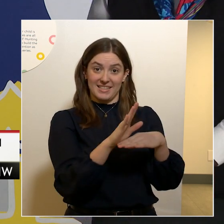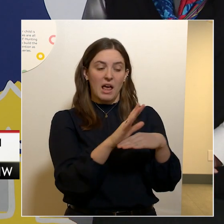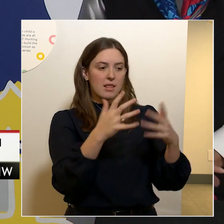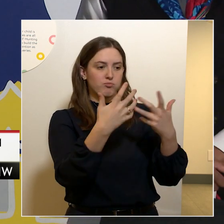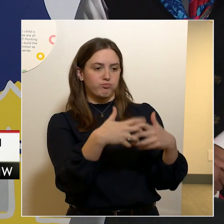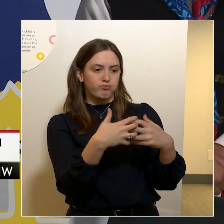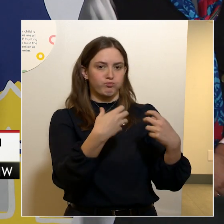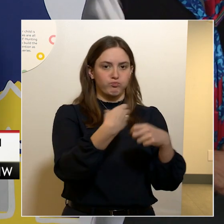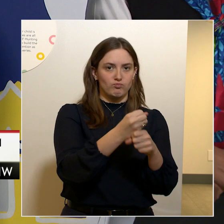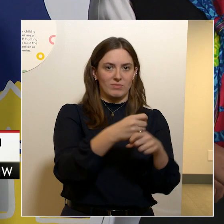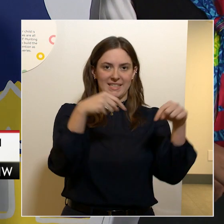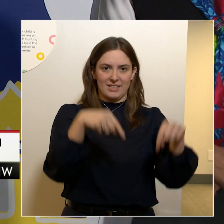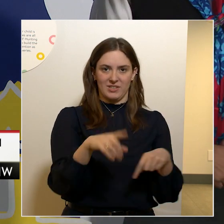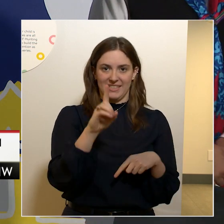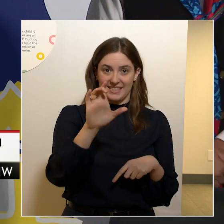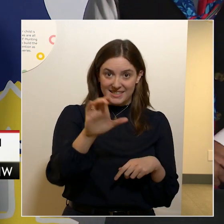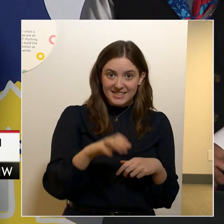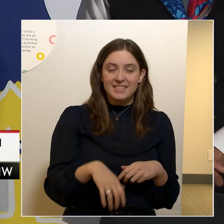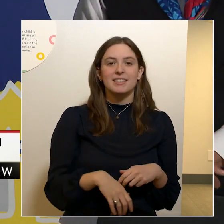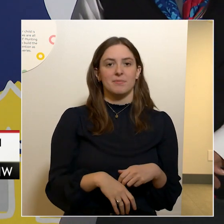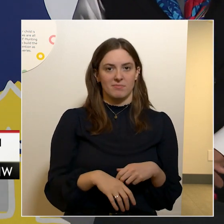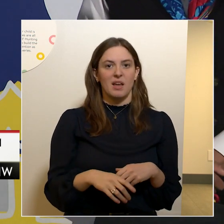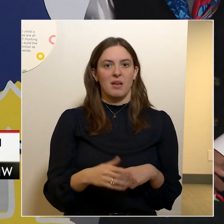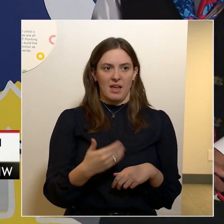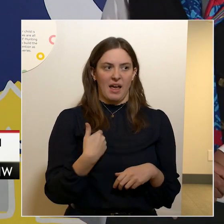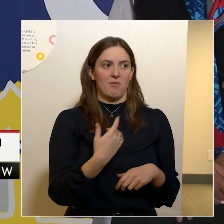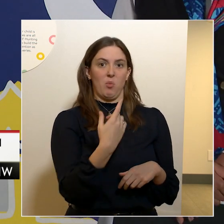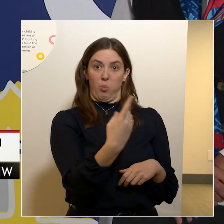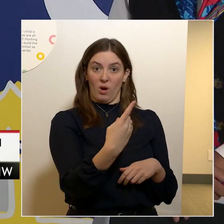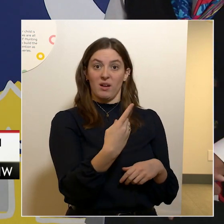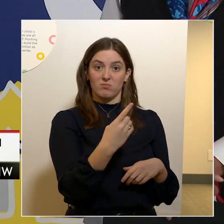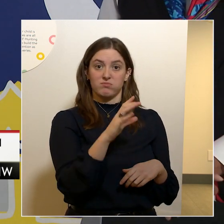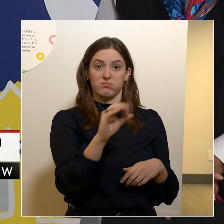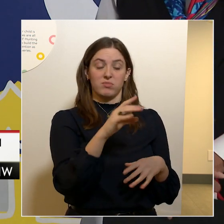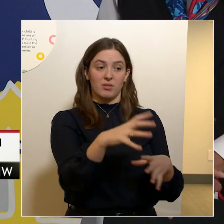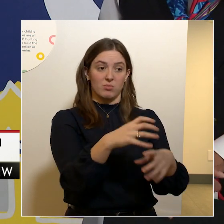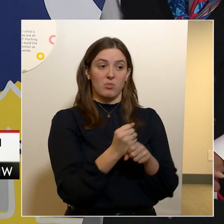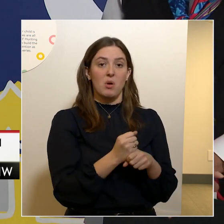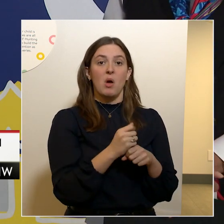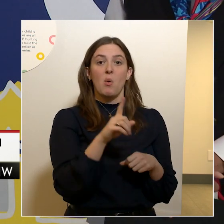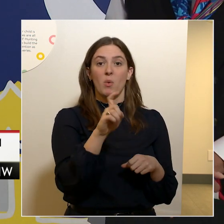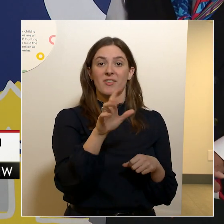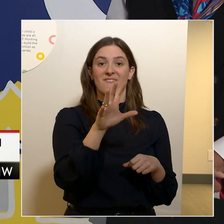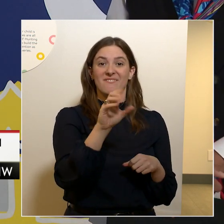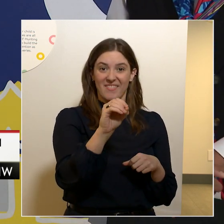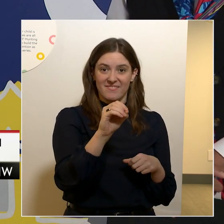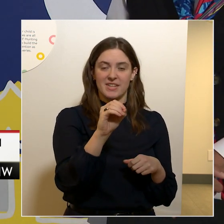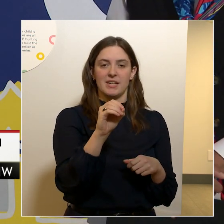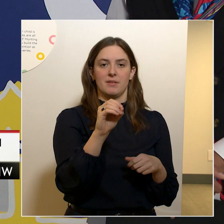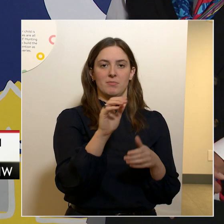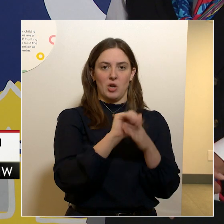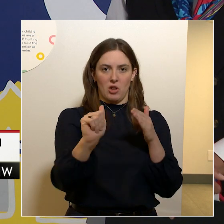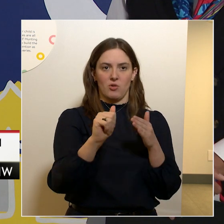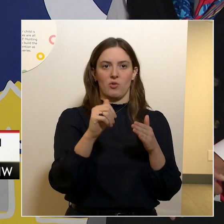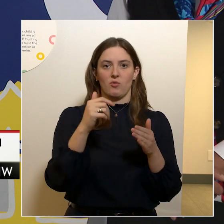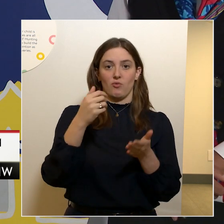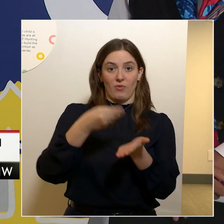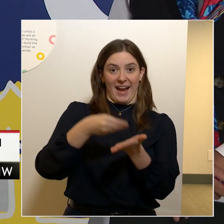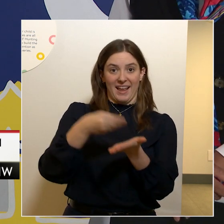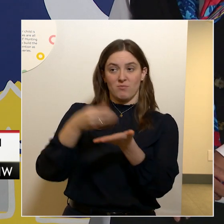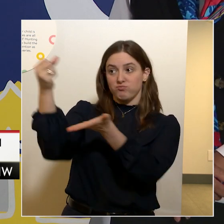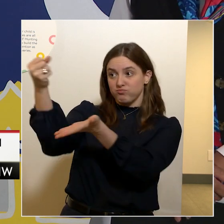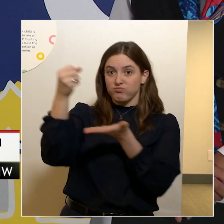DC. ZJ Liquors received a $150,000 grant to help with their production of their